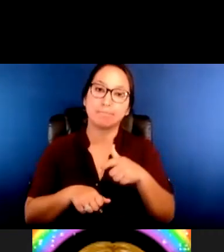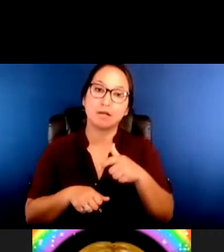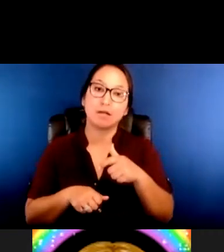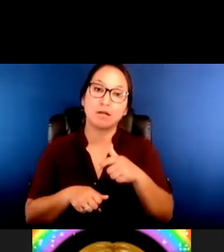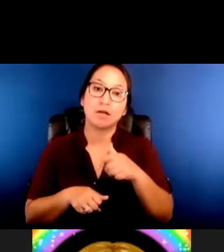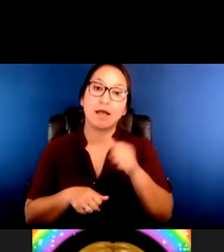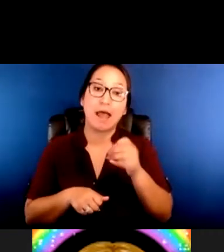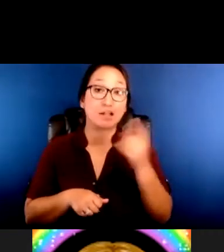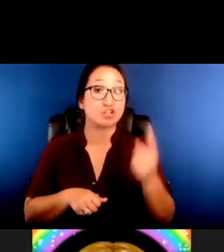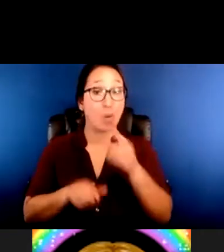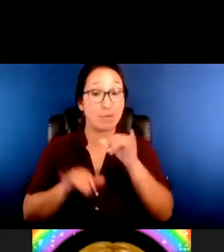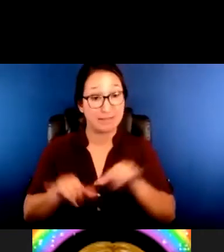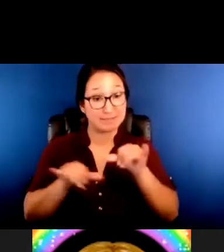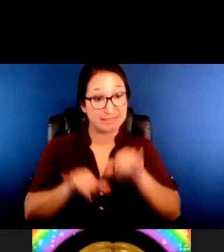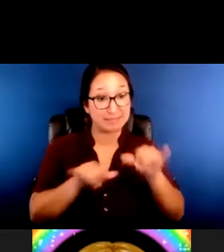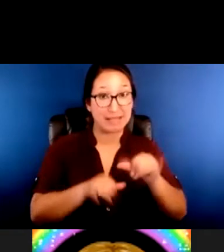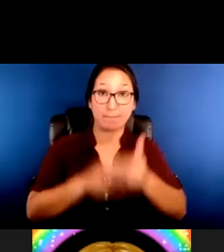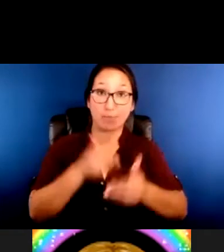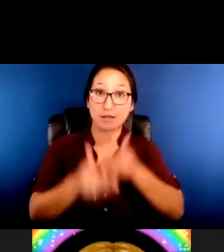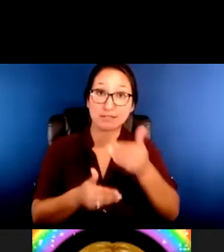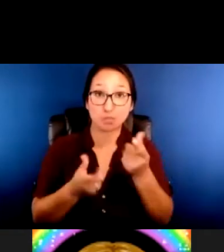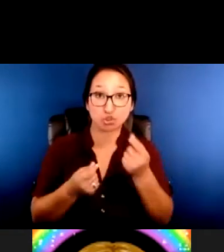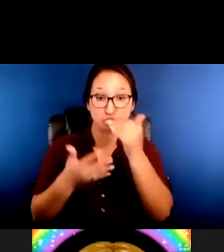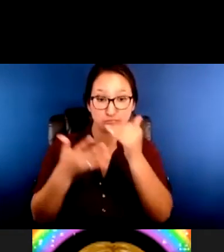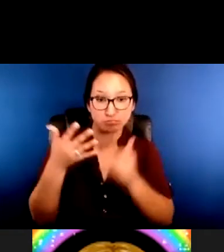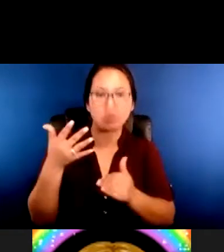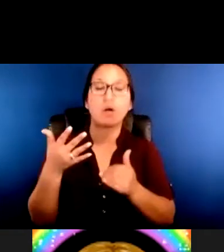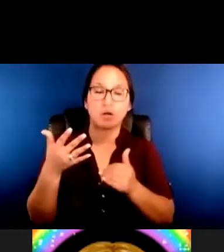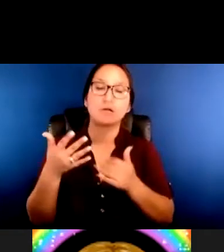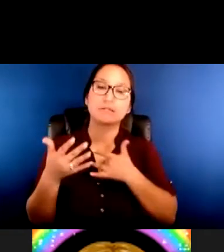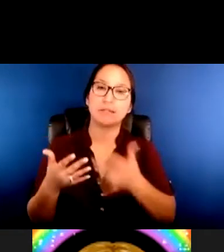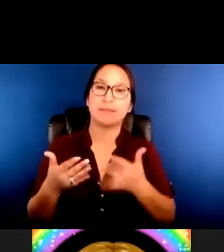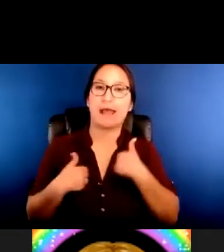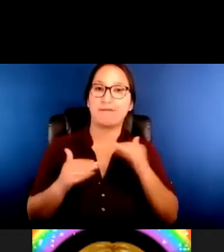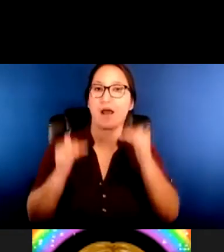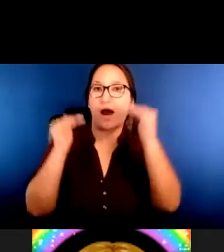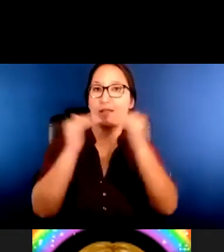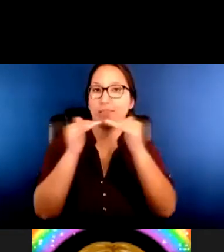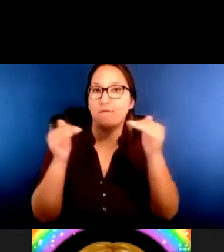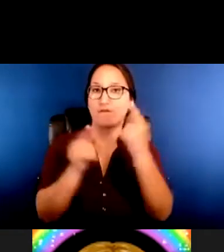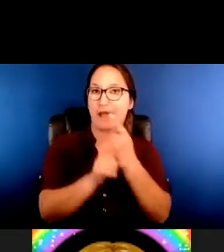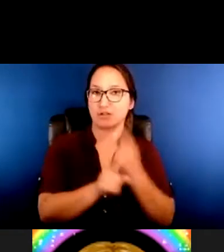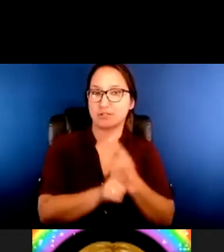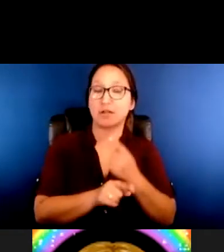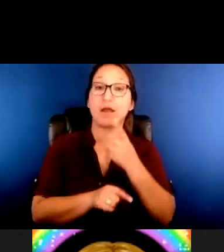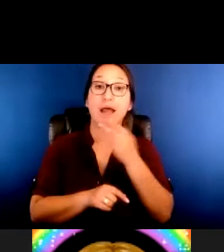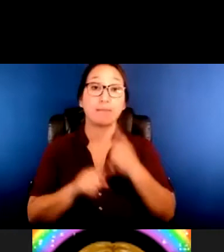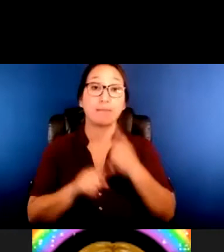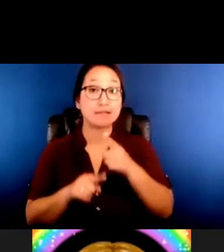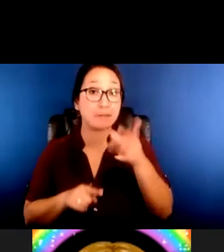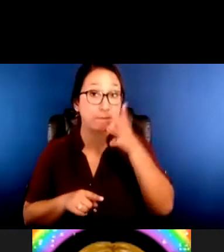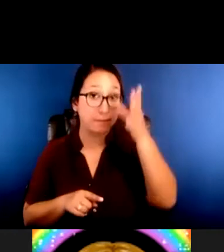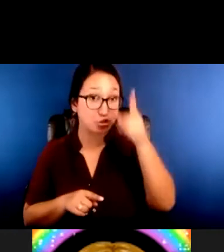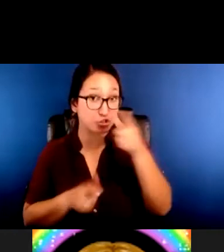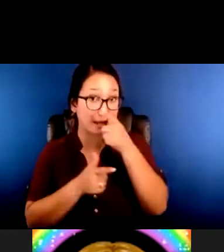always the same, it ends up having a higher level of accuracy. I would also encourage parents that if you're interested in updated information,